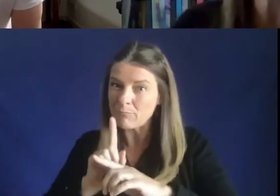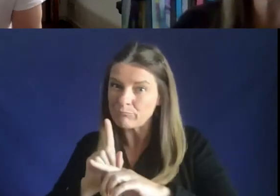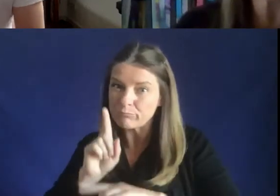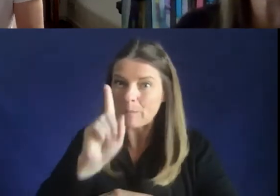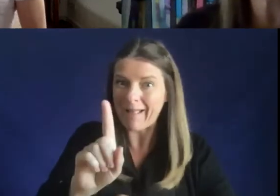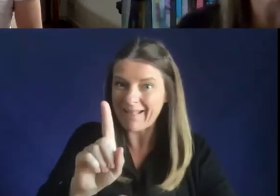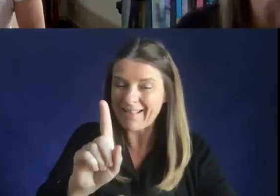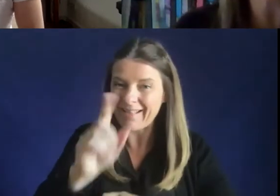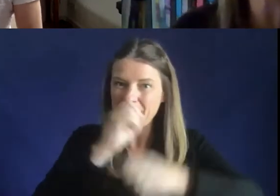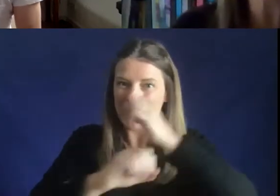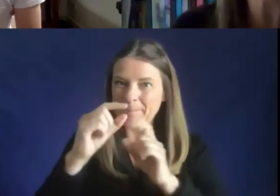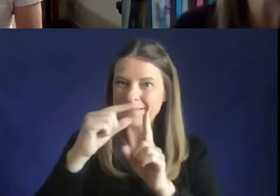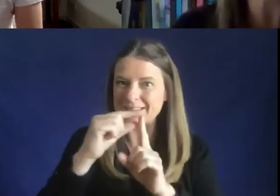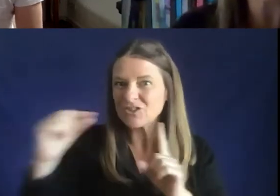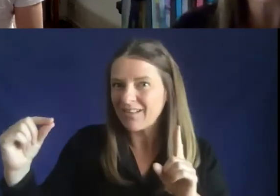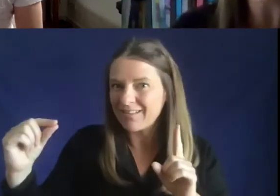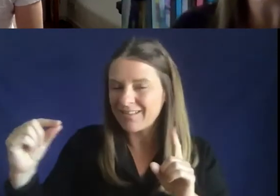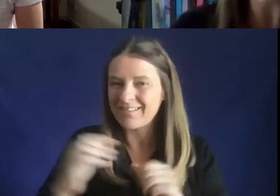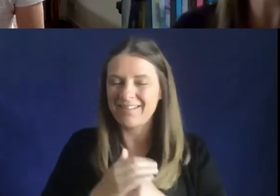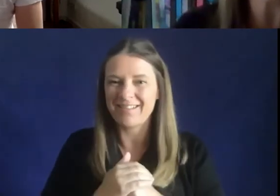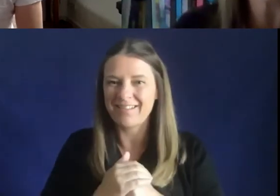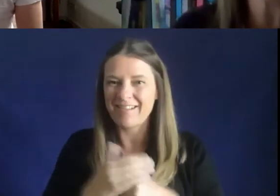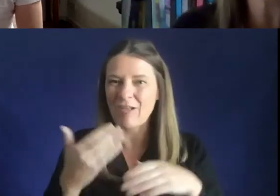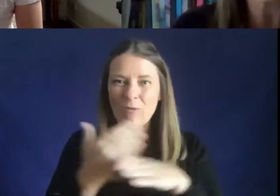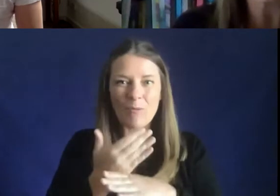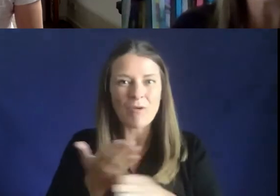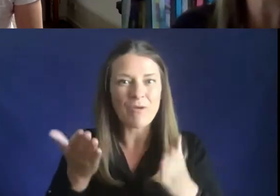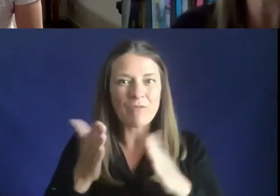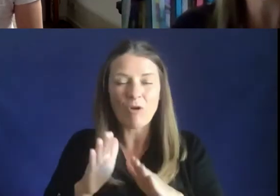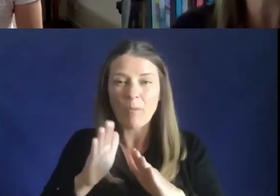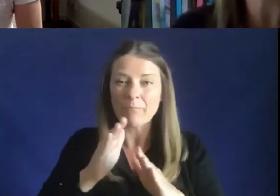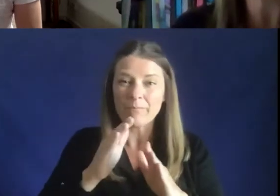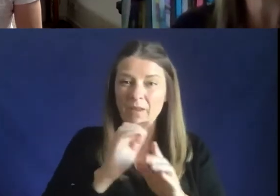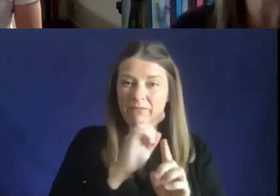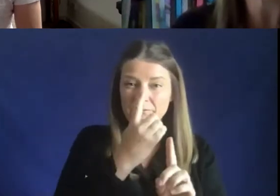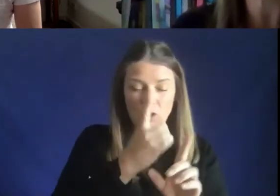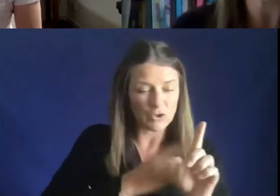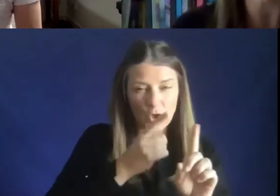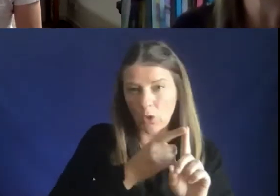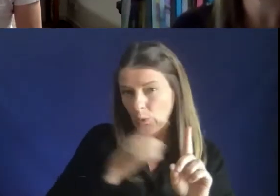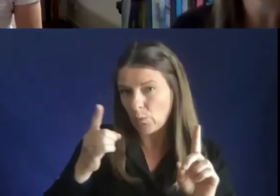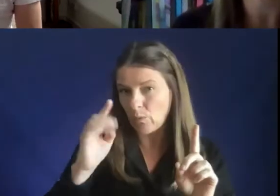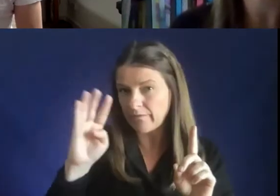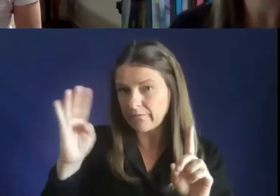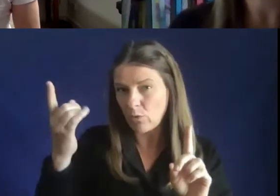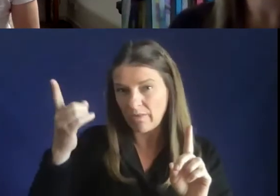digital performance, and it includes work from all 4 years of the Contemporary Performance Practice